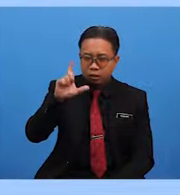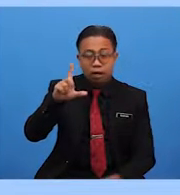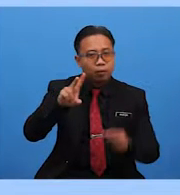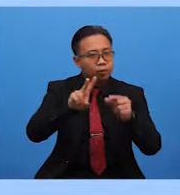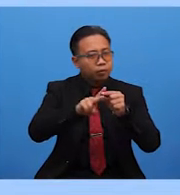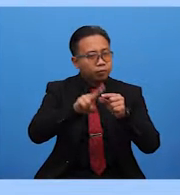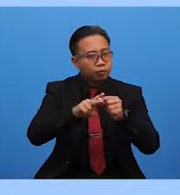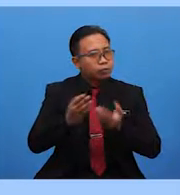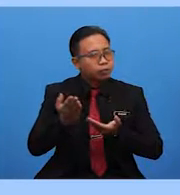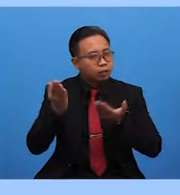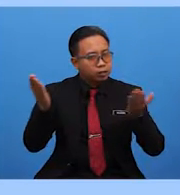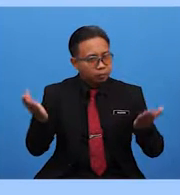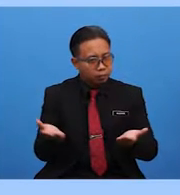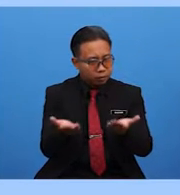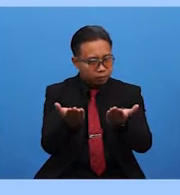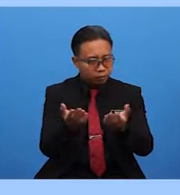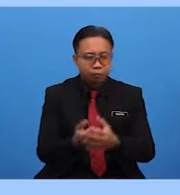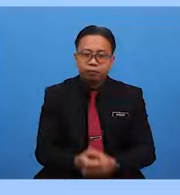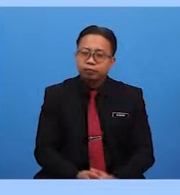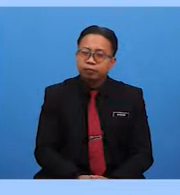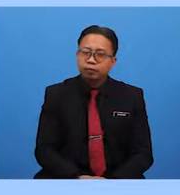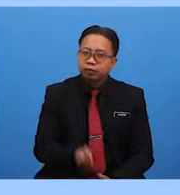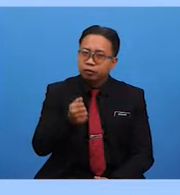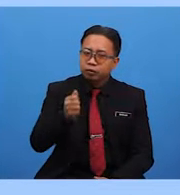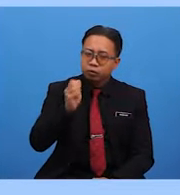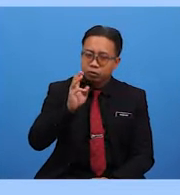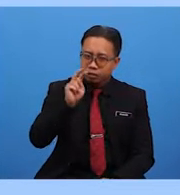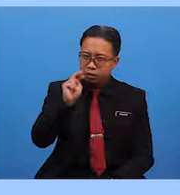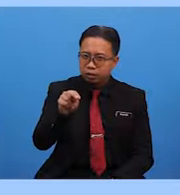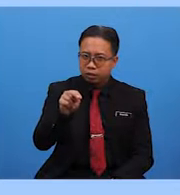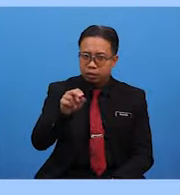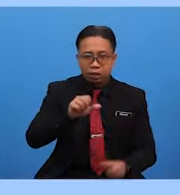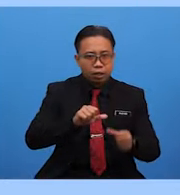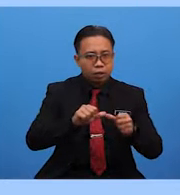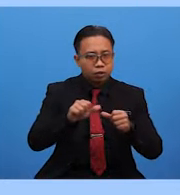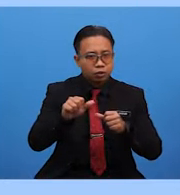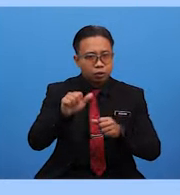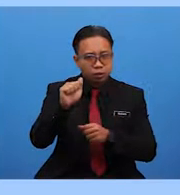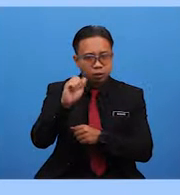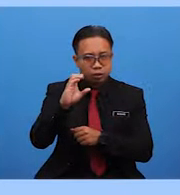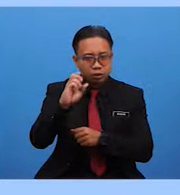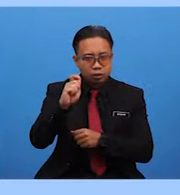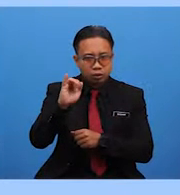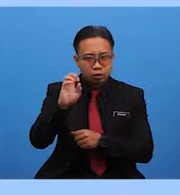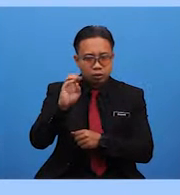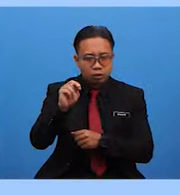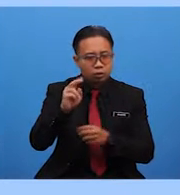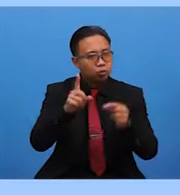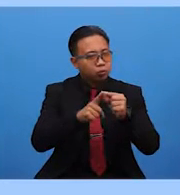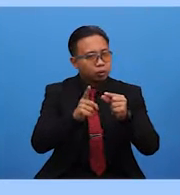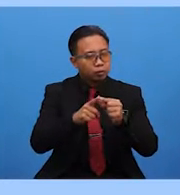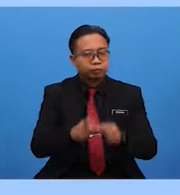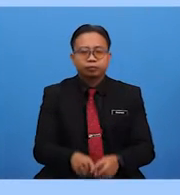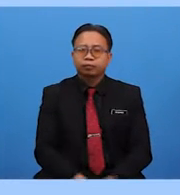an action to be taken. Of course, you will need an action word after this word, which we know as